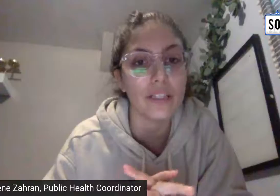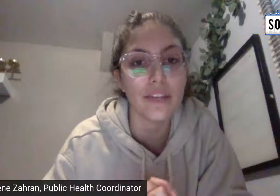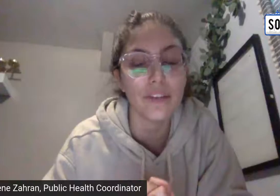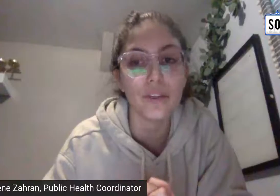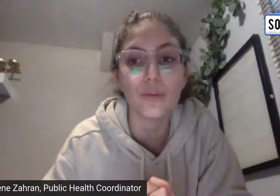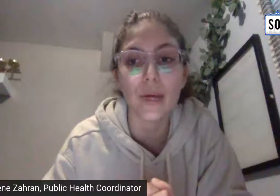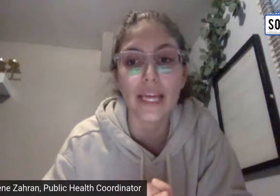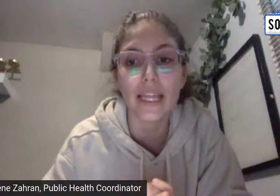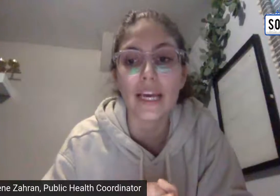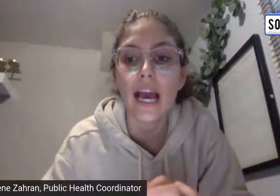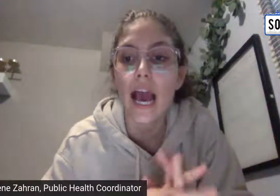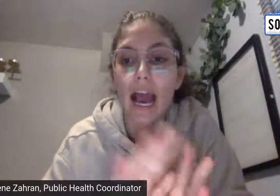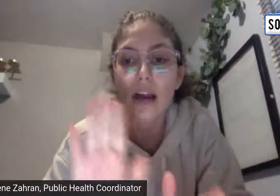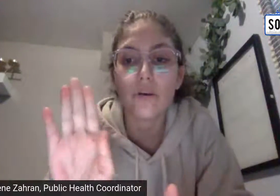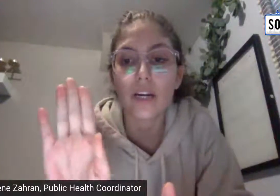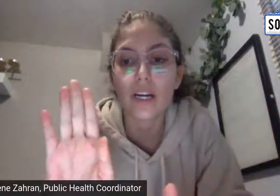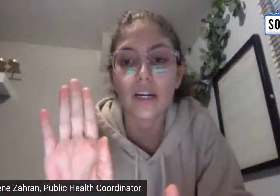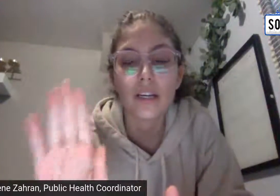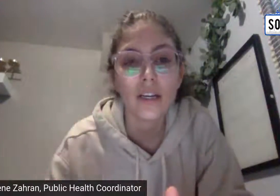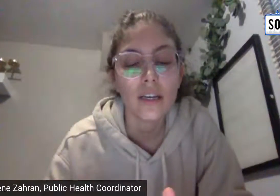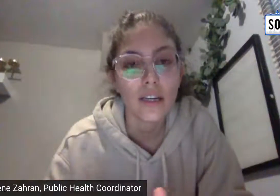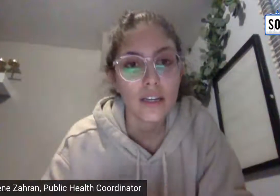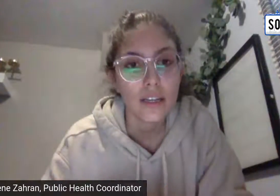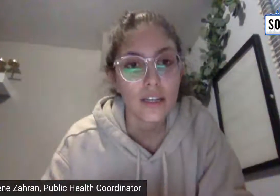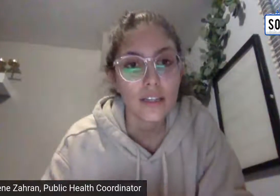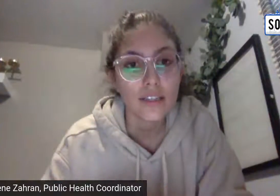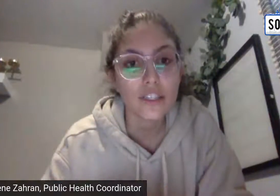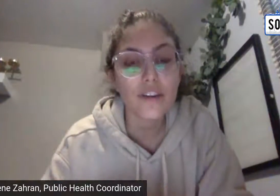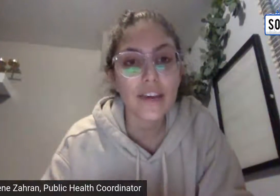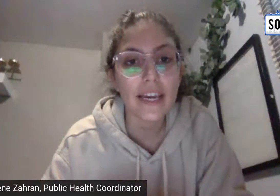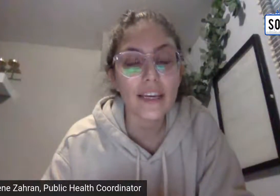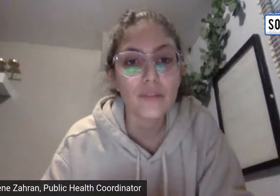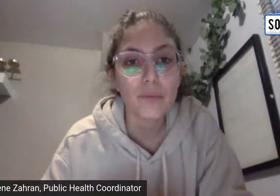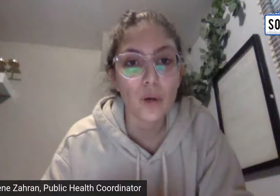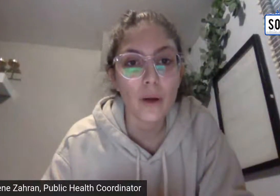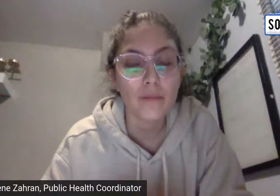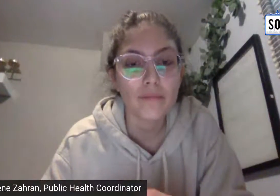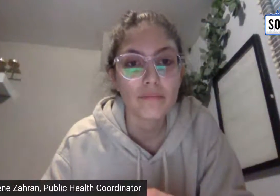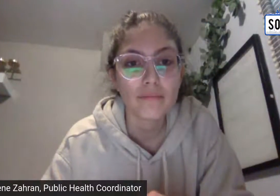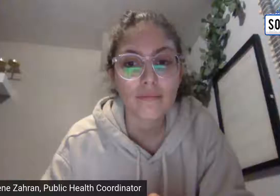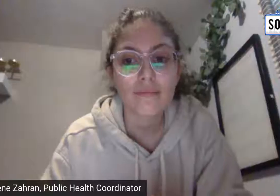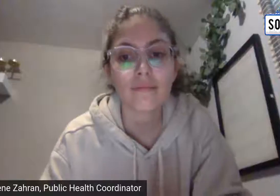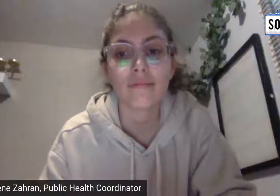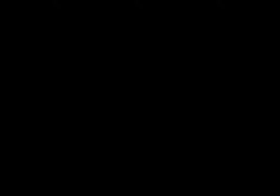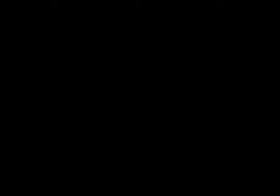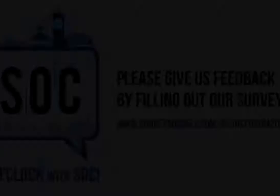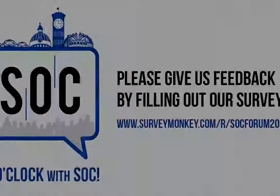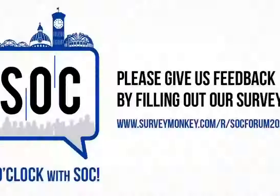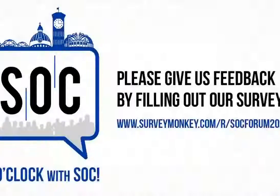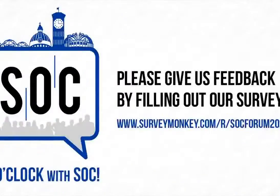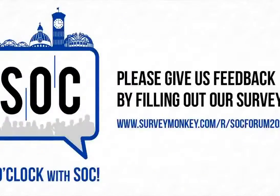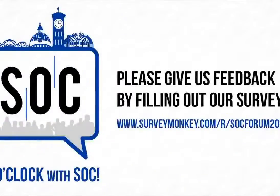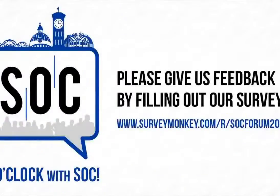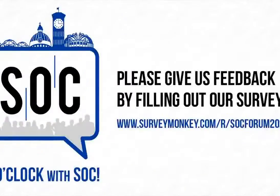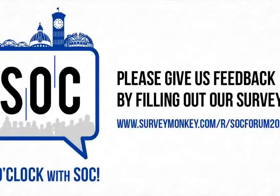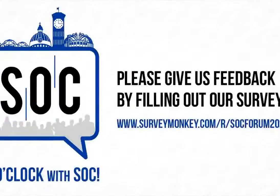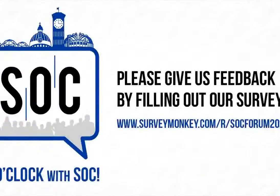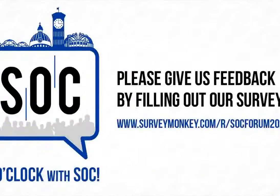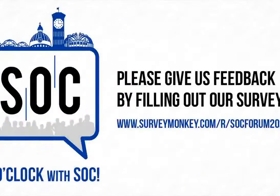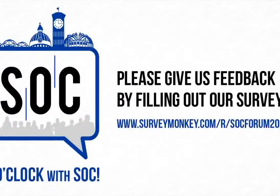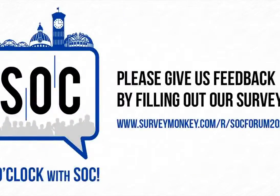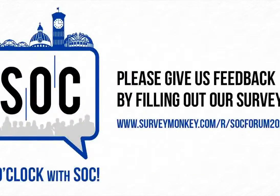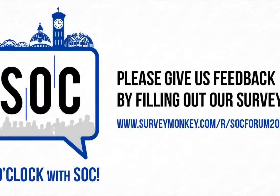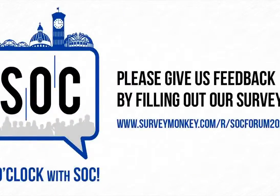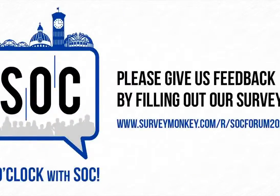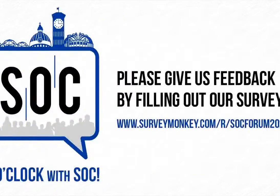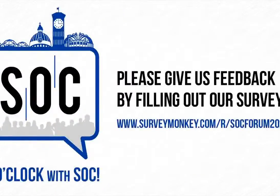and now I'll leave you with our survey promo. Has this live forum